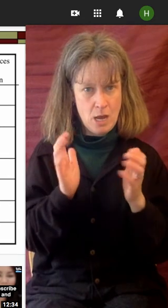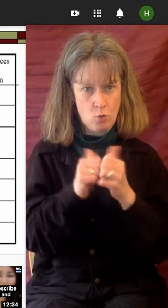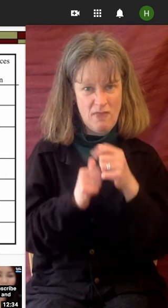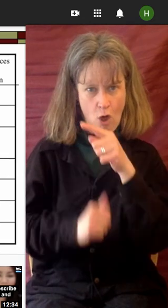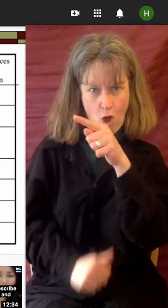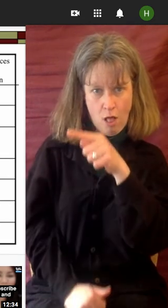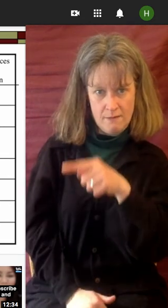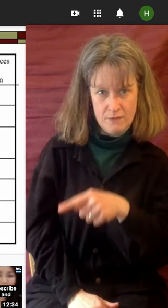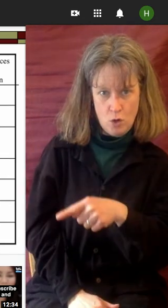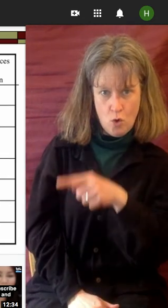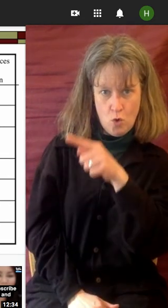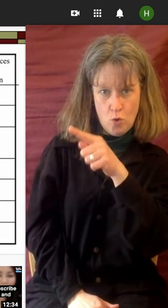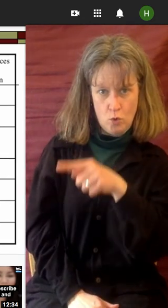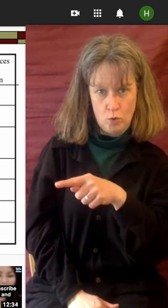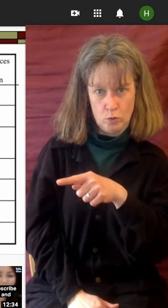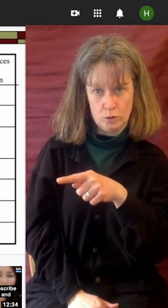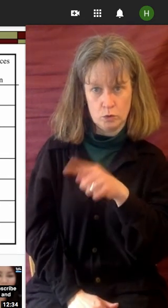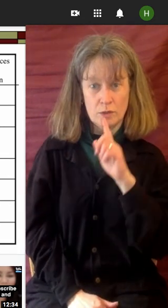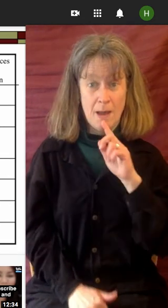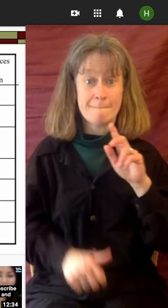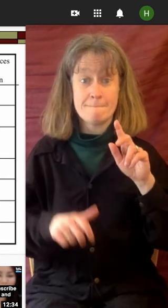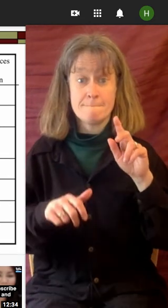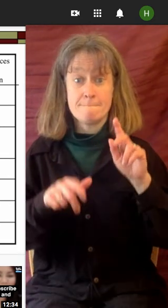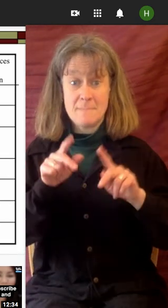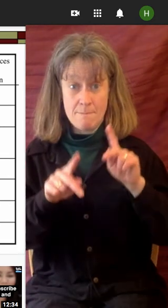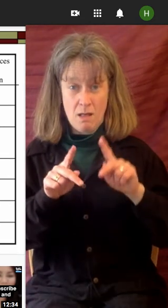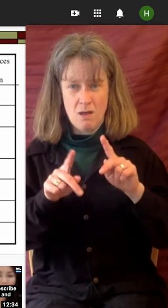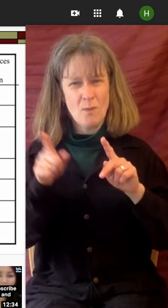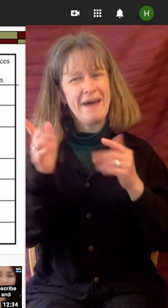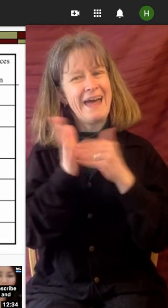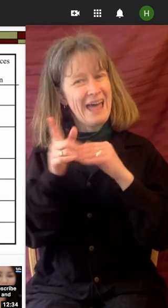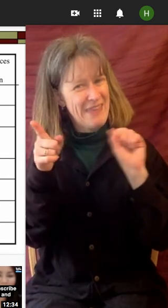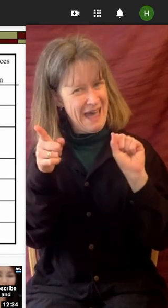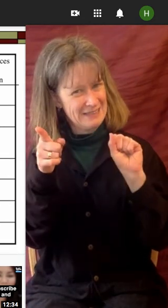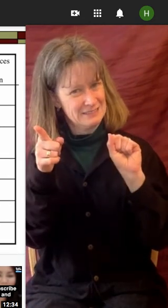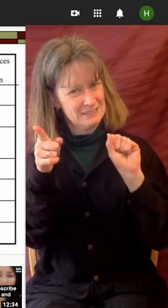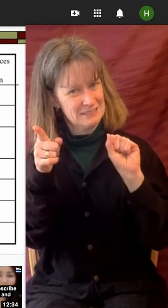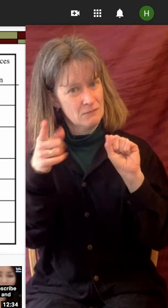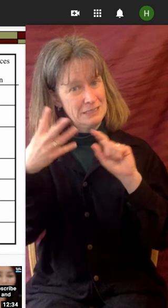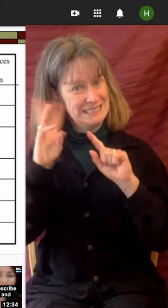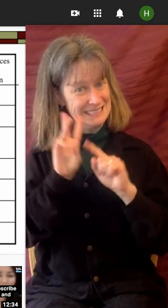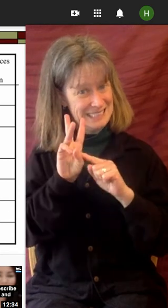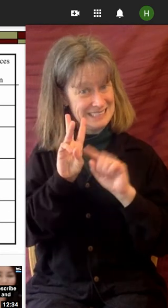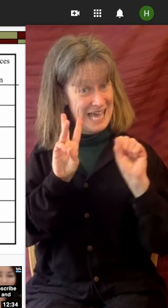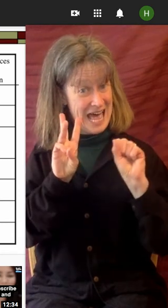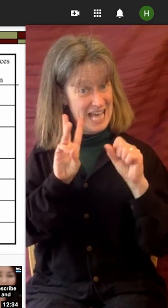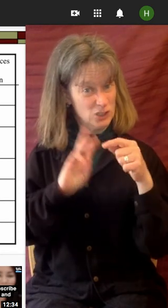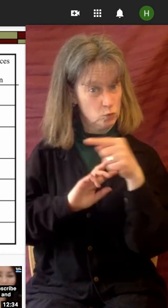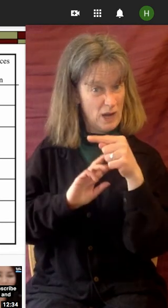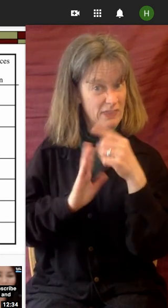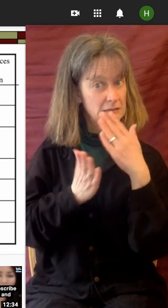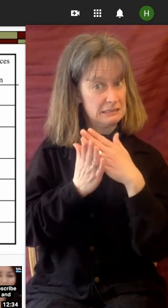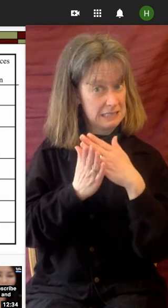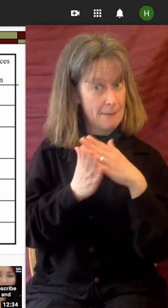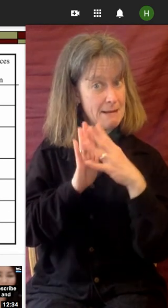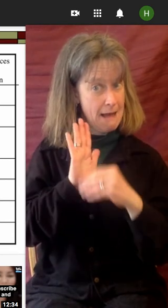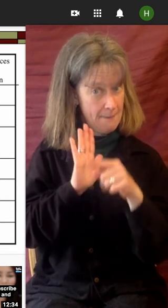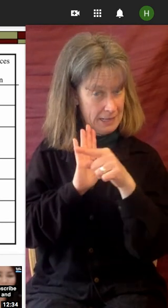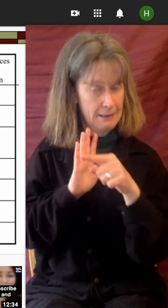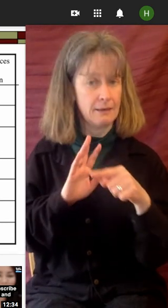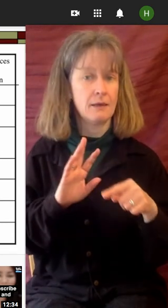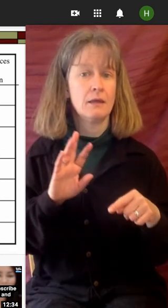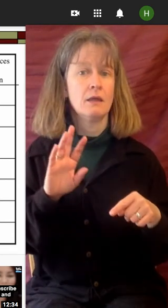We're comparing a human to all of these different kinds of animals. A gorilla, a monkey,